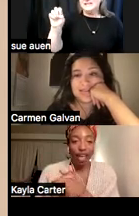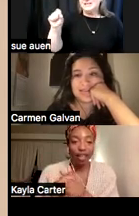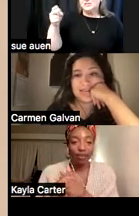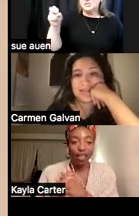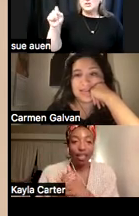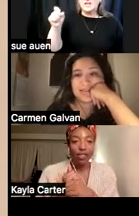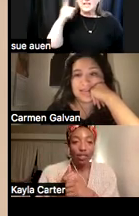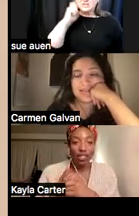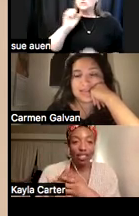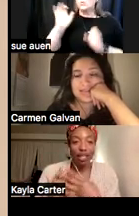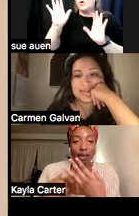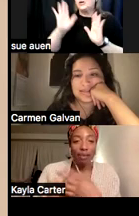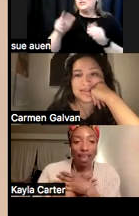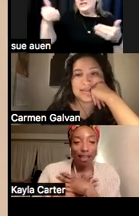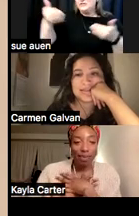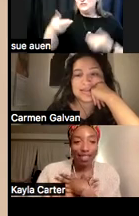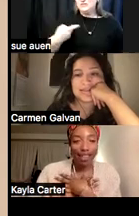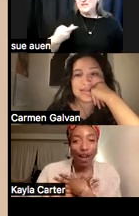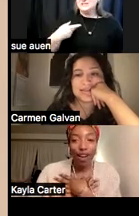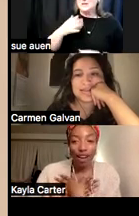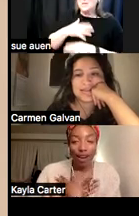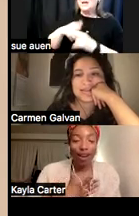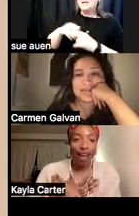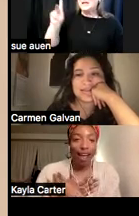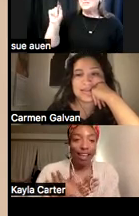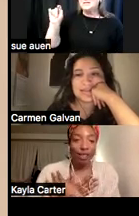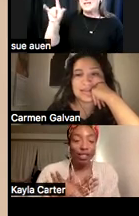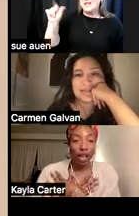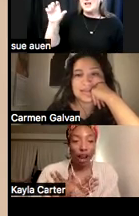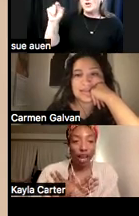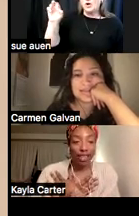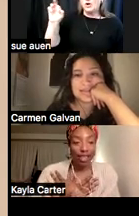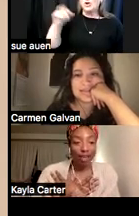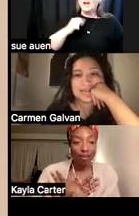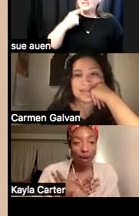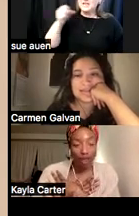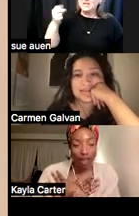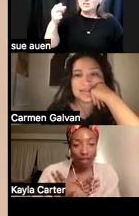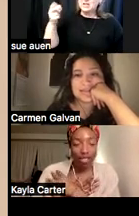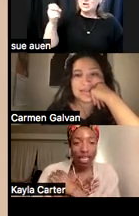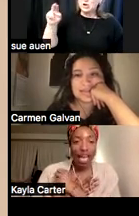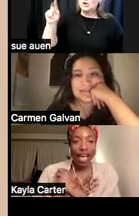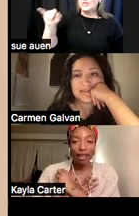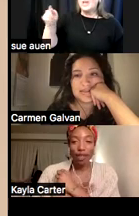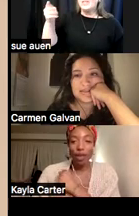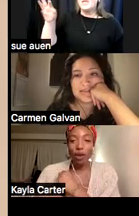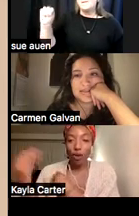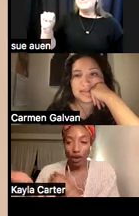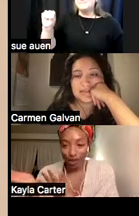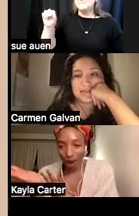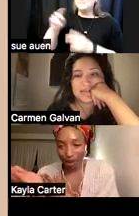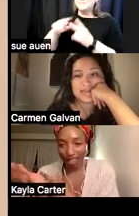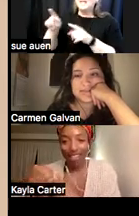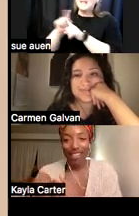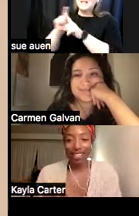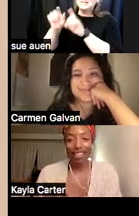wonderfully introduced us. My name is Kayla Carter. I use she, her, and they, them pronouns. The